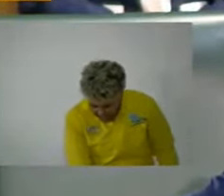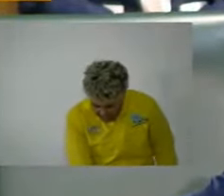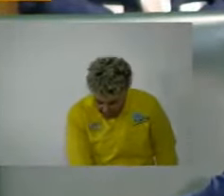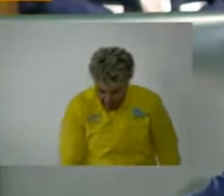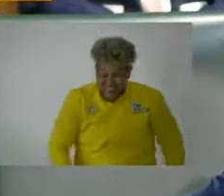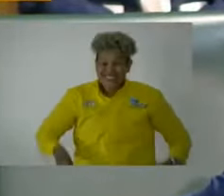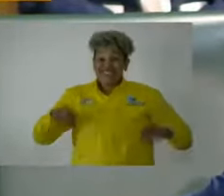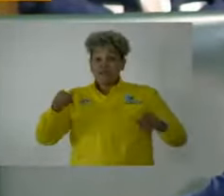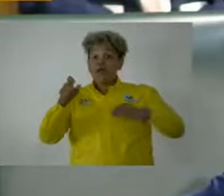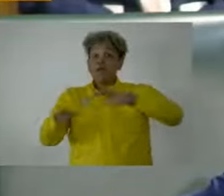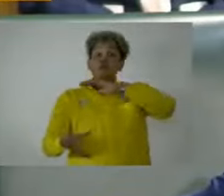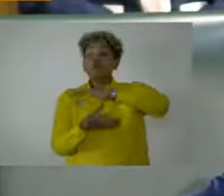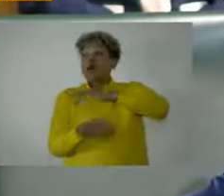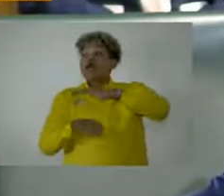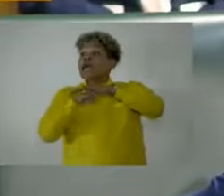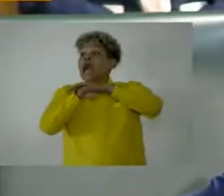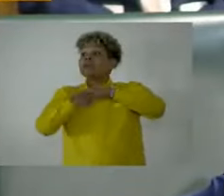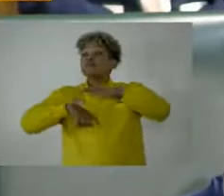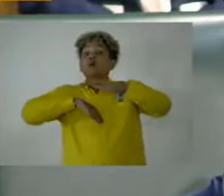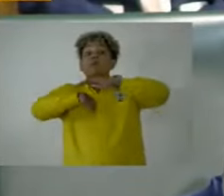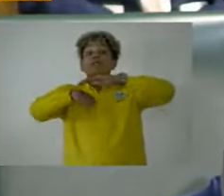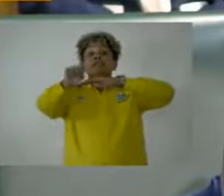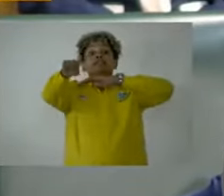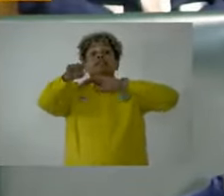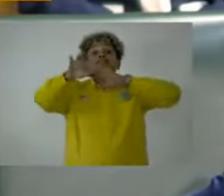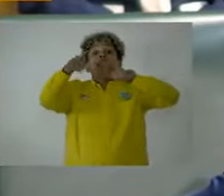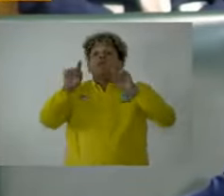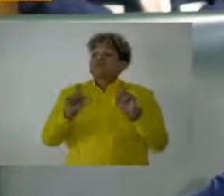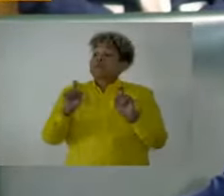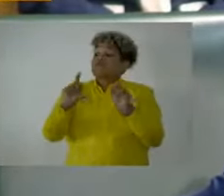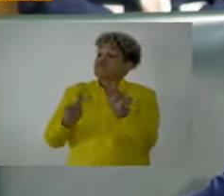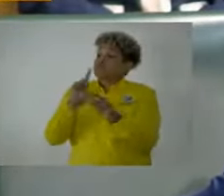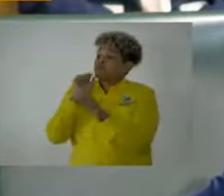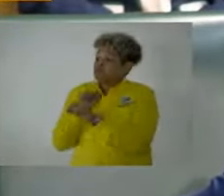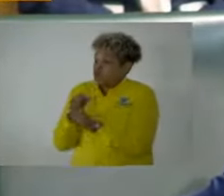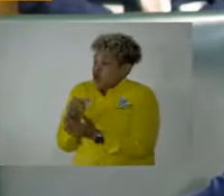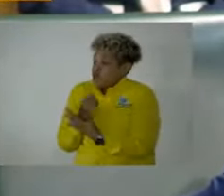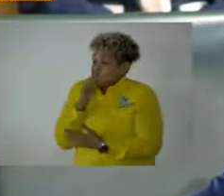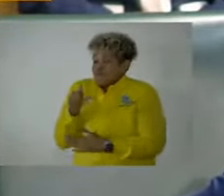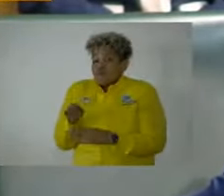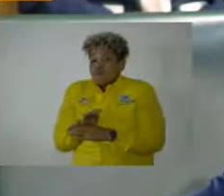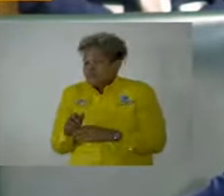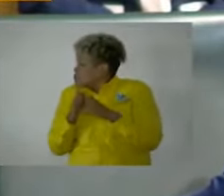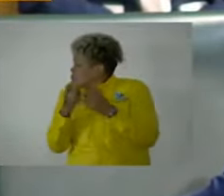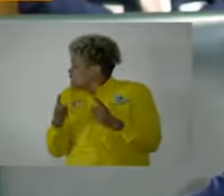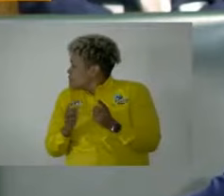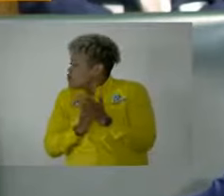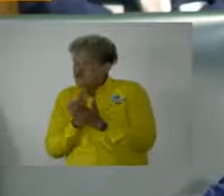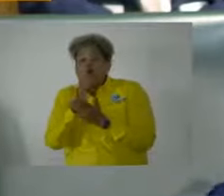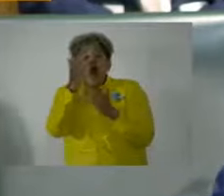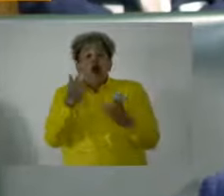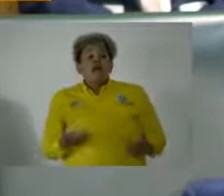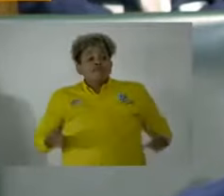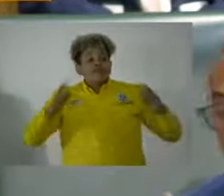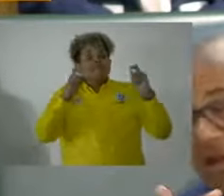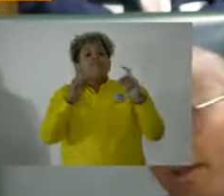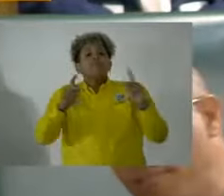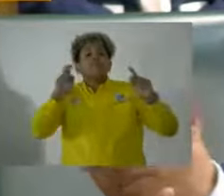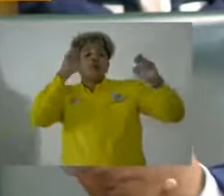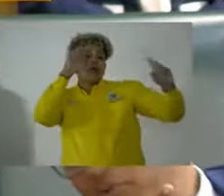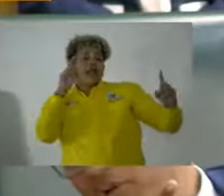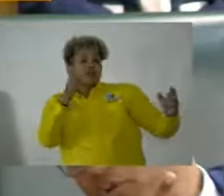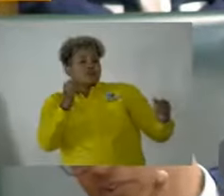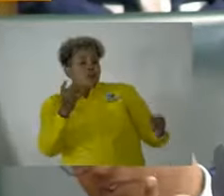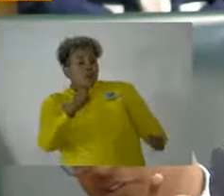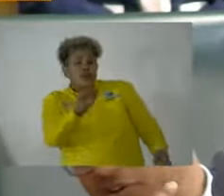Spending must prioritize access to basic needs, giving people an opportunity for entrepreneurialism to thrive, giving people an